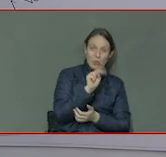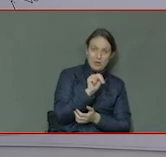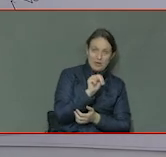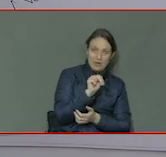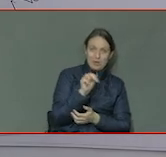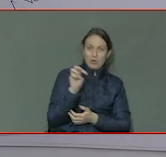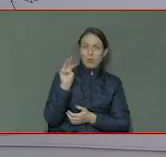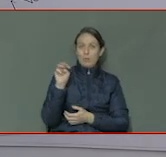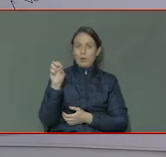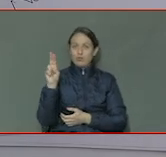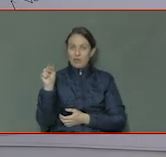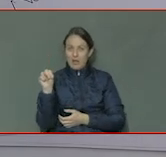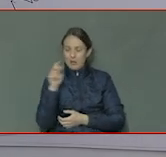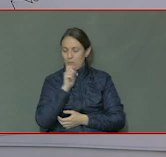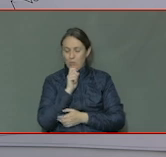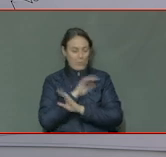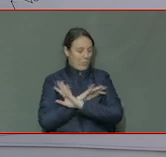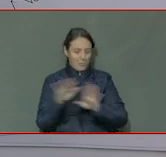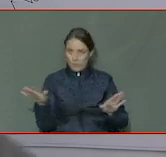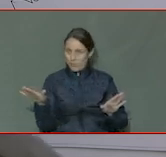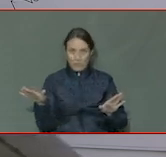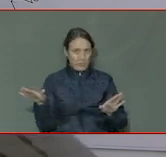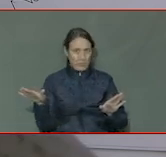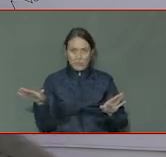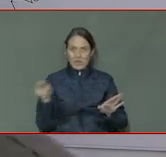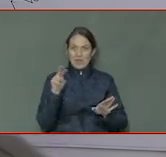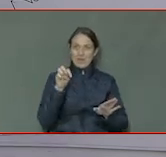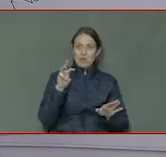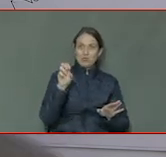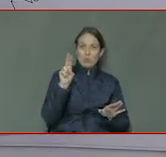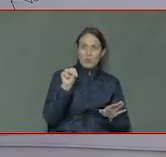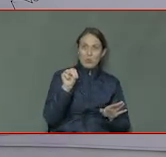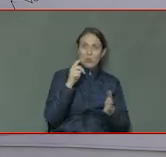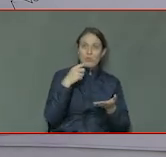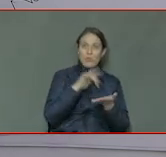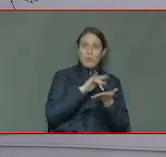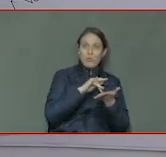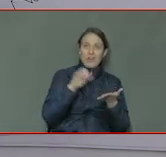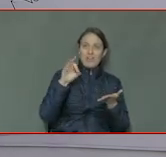motion. You're not allowed to use Newton to calculate the F net.